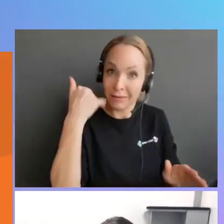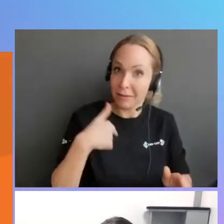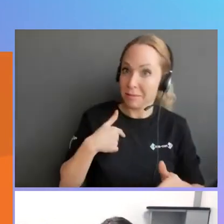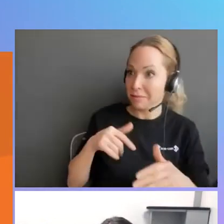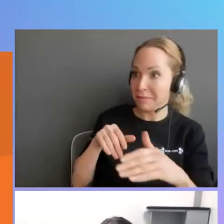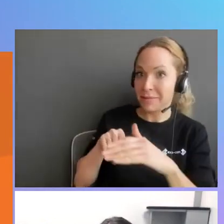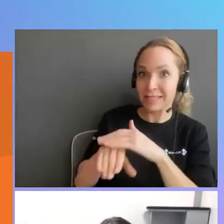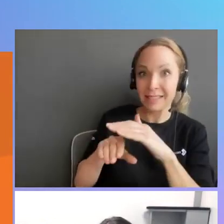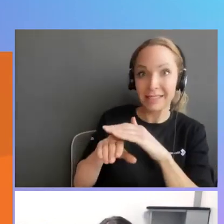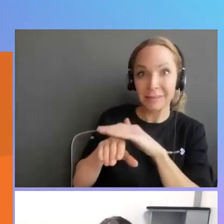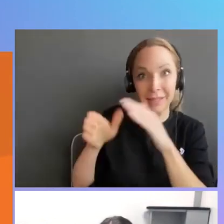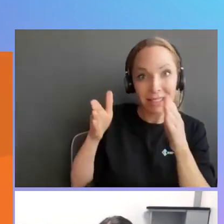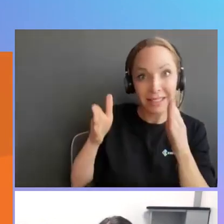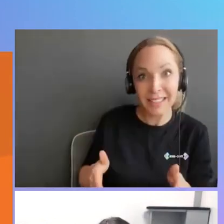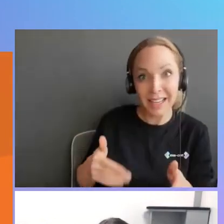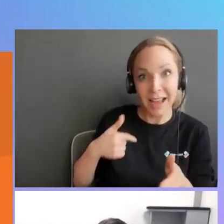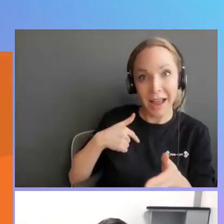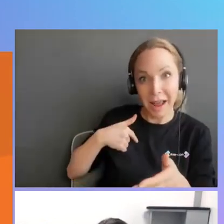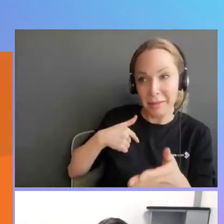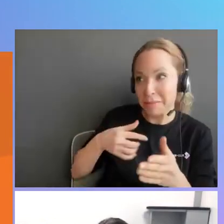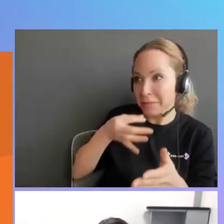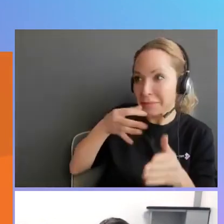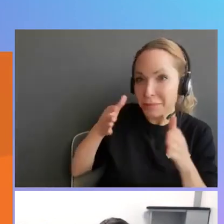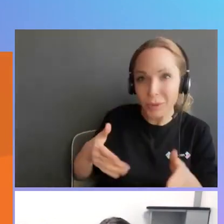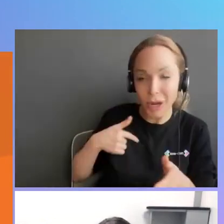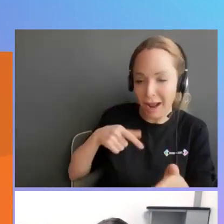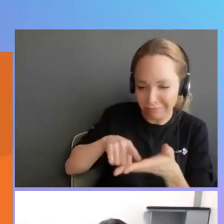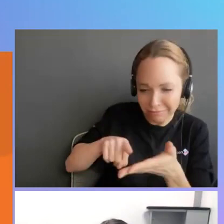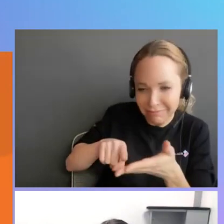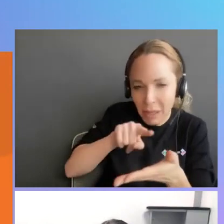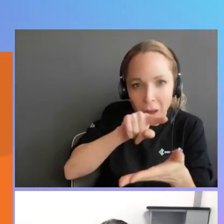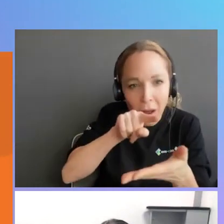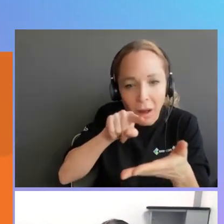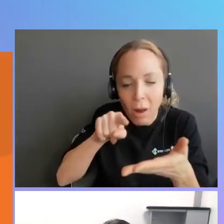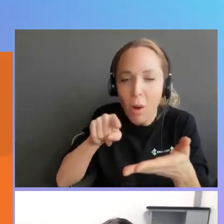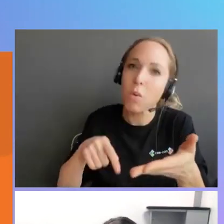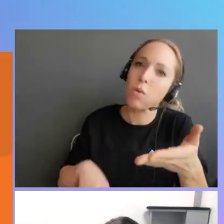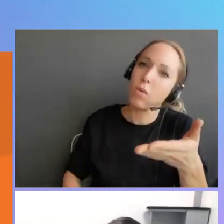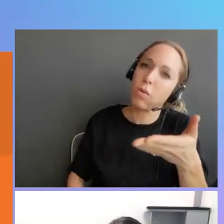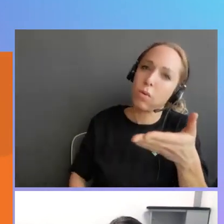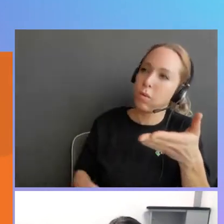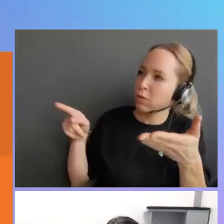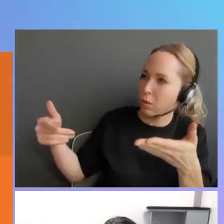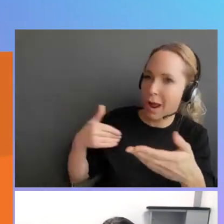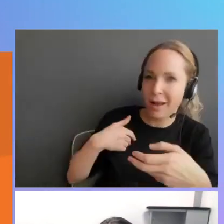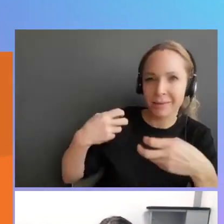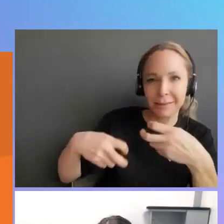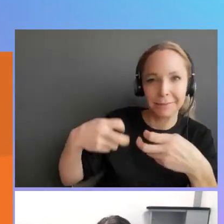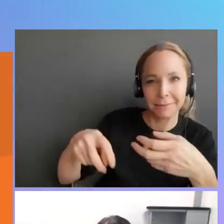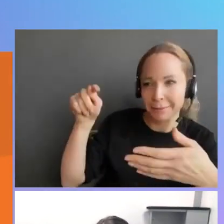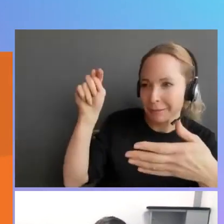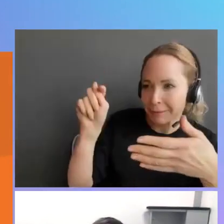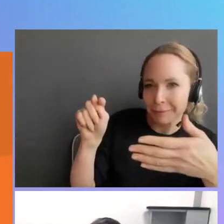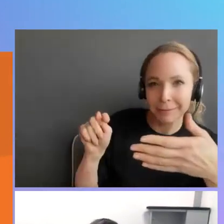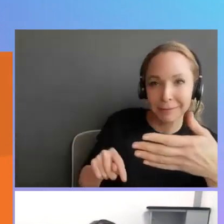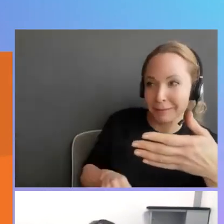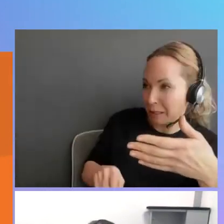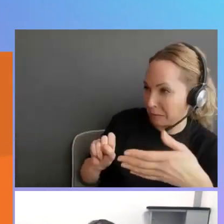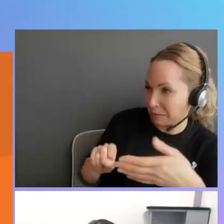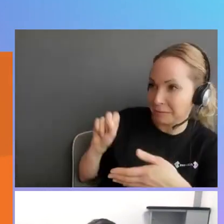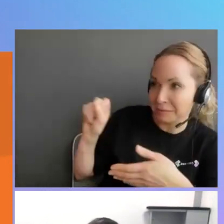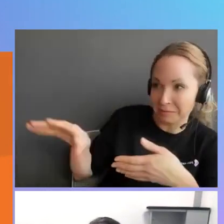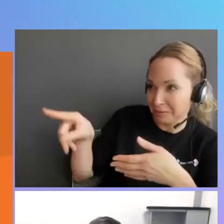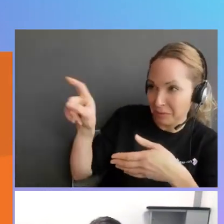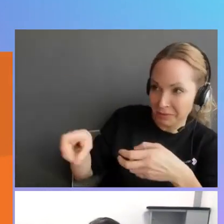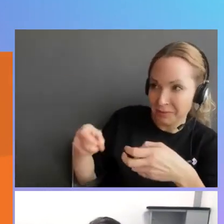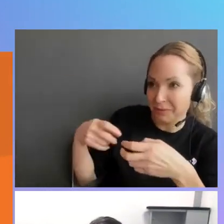I've audited this. Here's all the issues that I found. Here's all the defects you need to fix. Go fix it. One of the problems